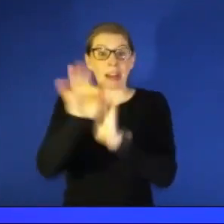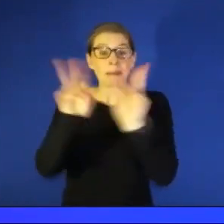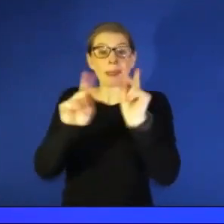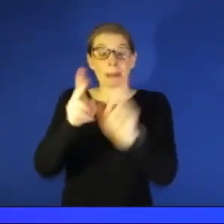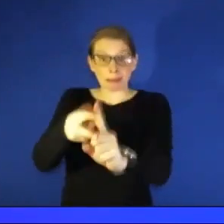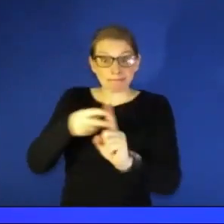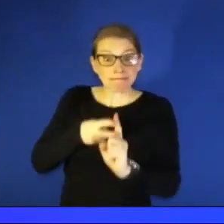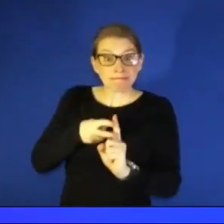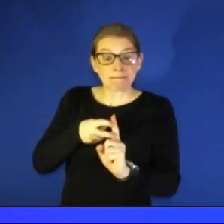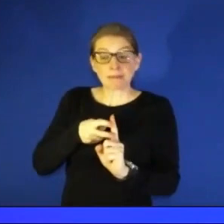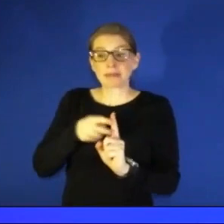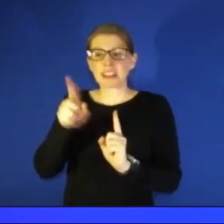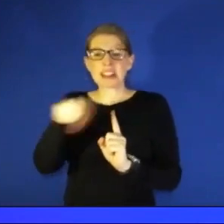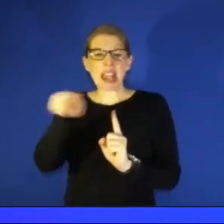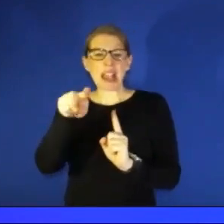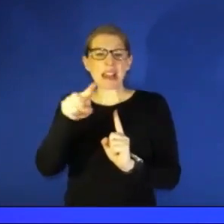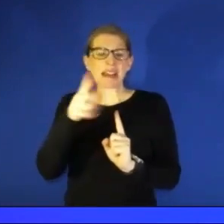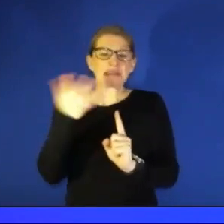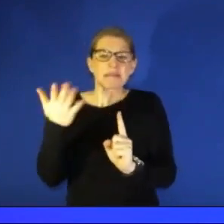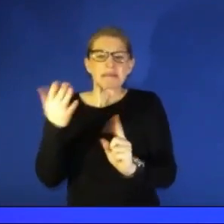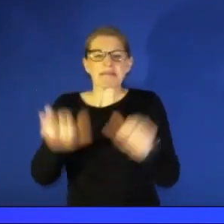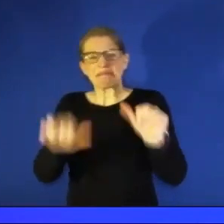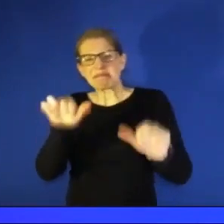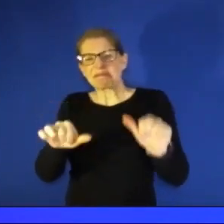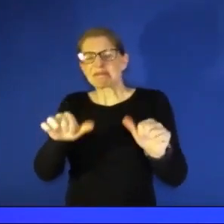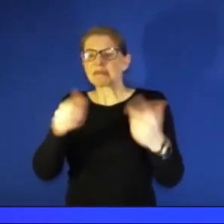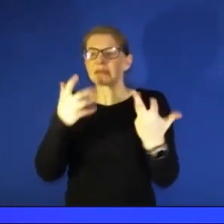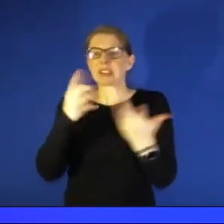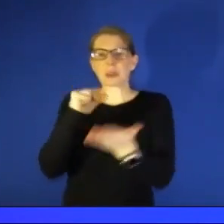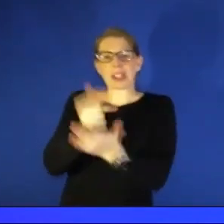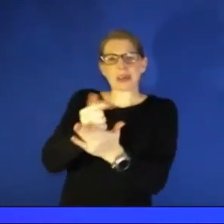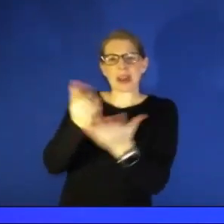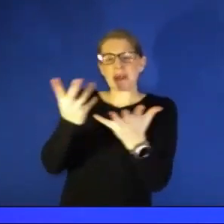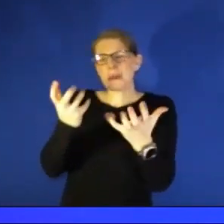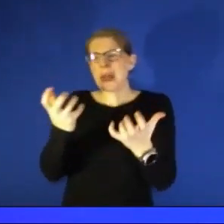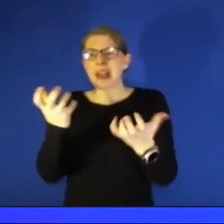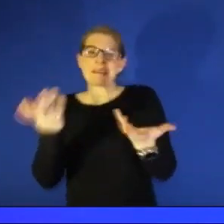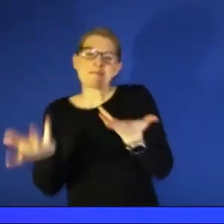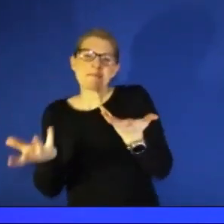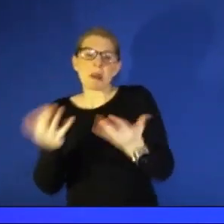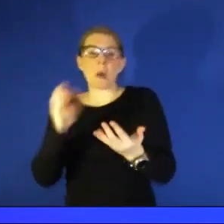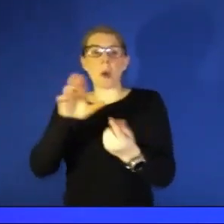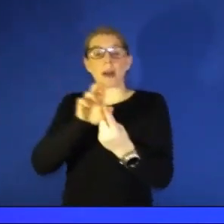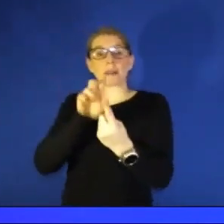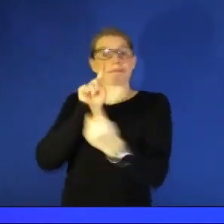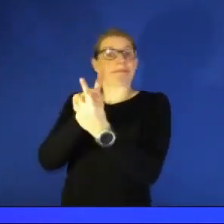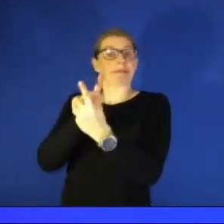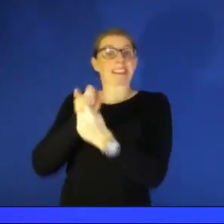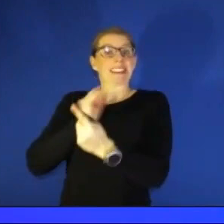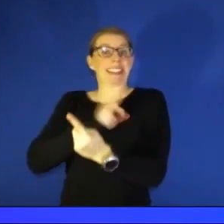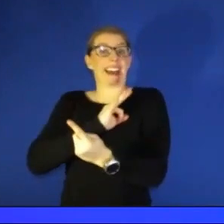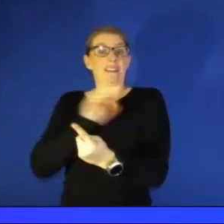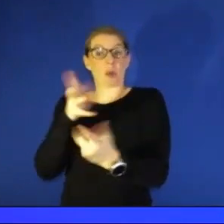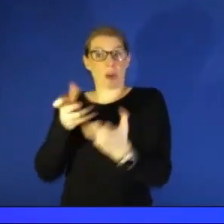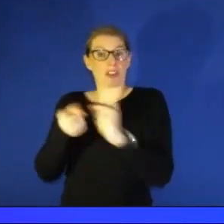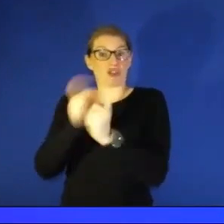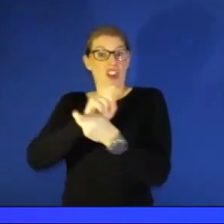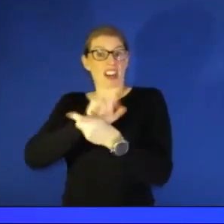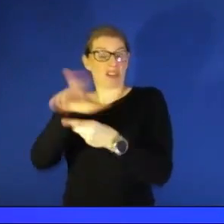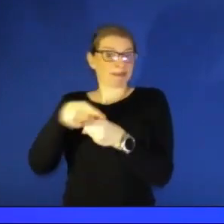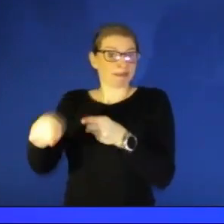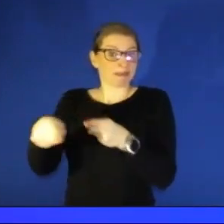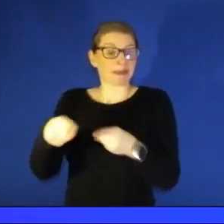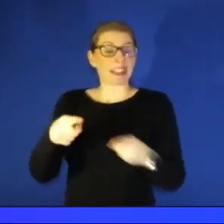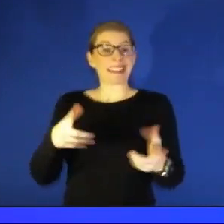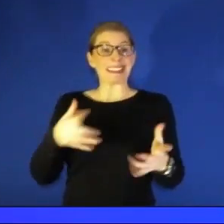found what they want to do when they graduate, or experienced staff that may be looking to do something different. It's just a really bright and exciting